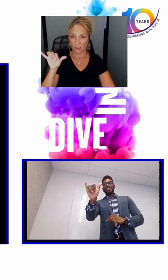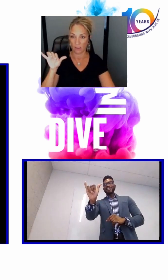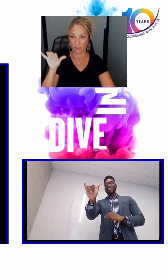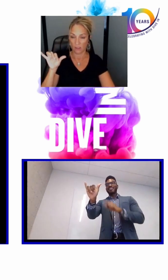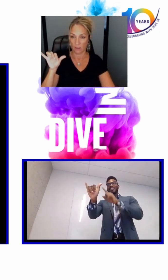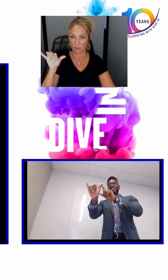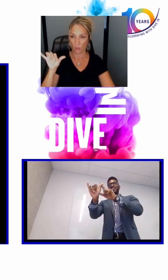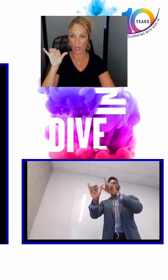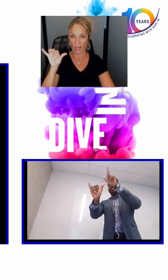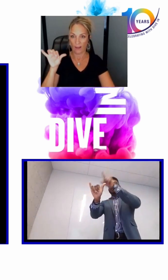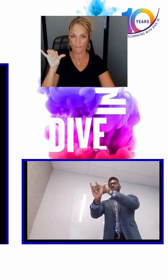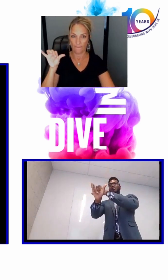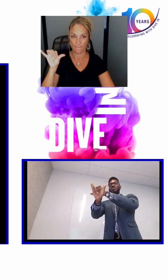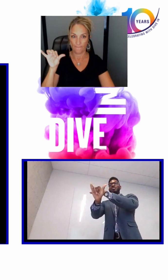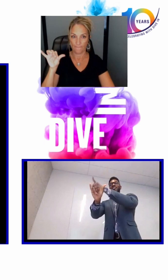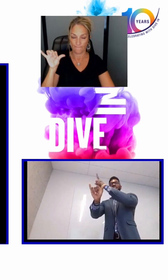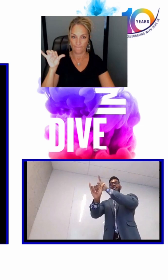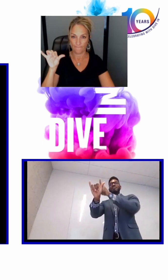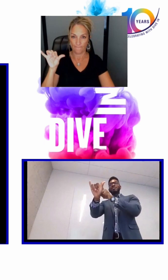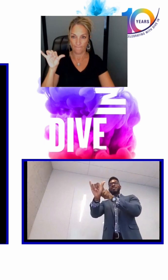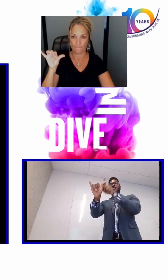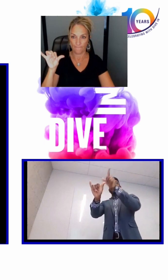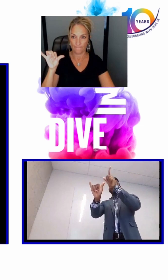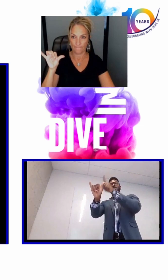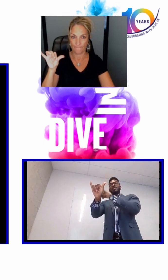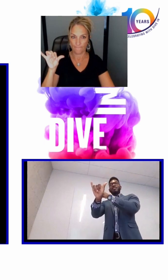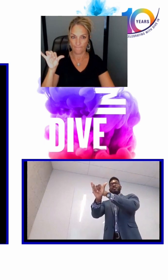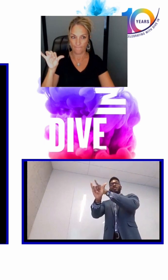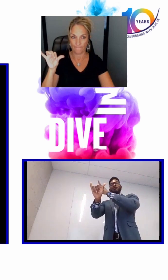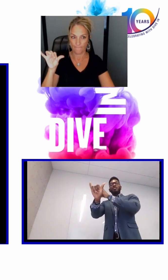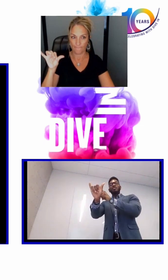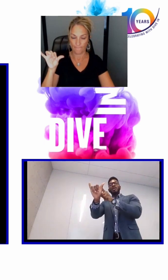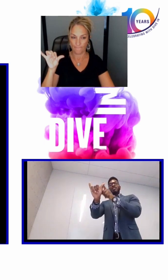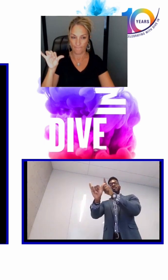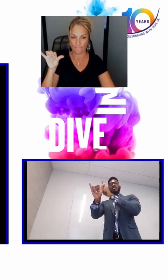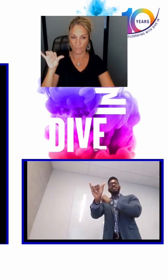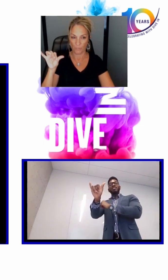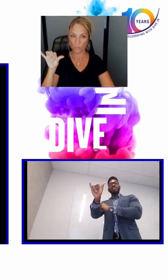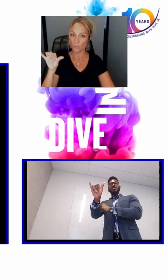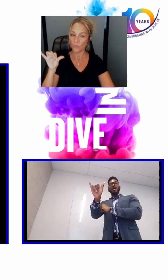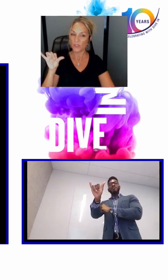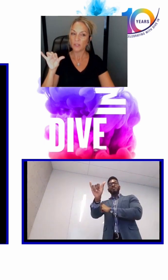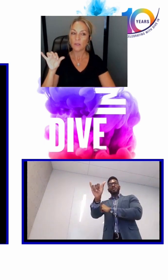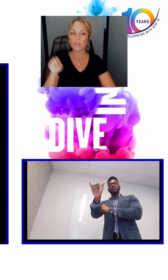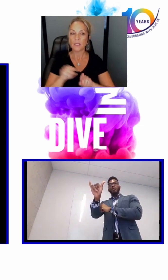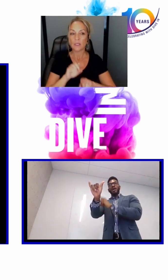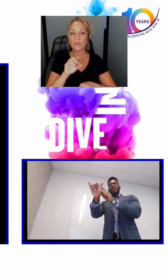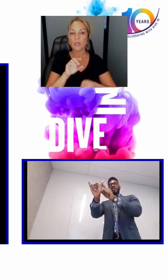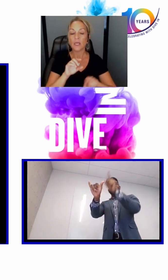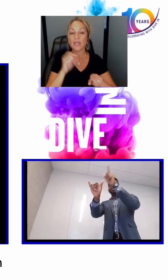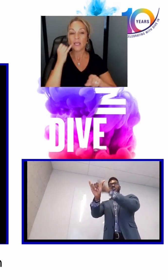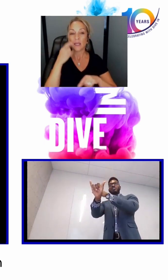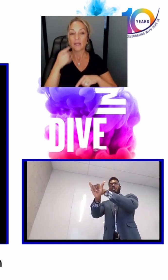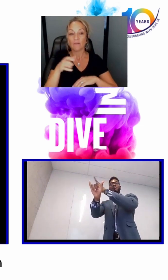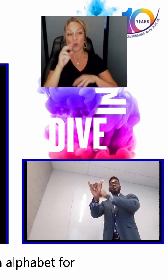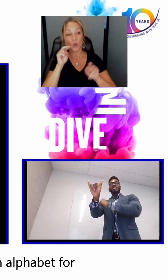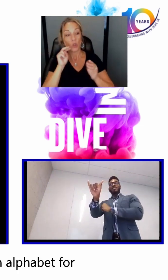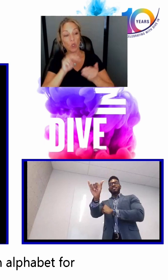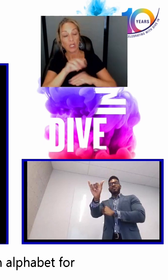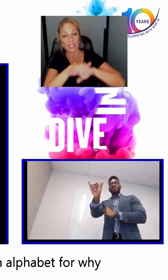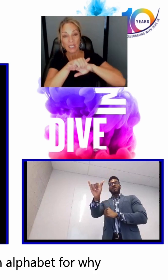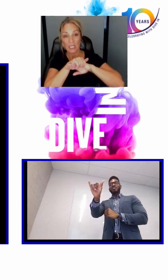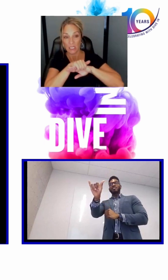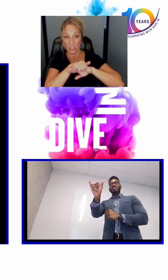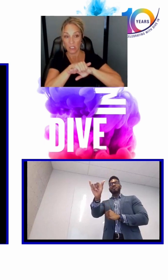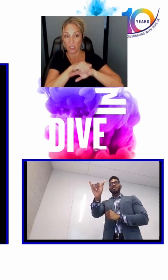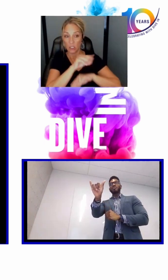Y. There's a 2 stem. If you look at the English alphabet for Y, the 2 stem,